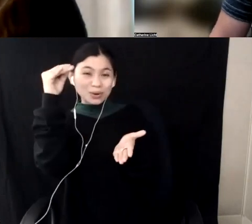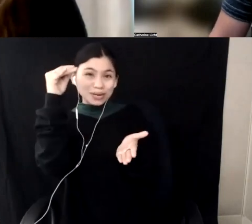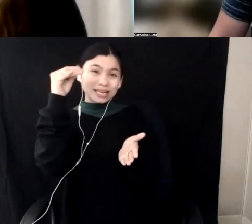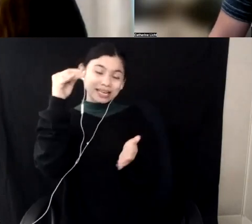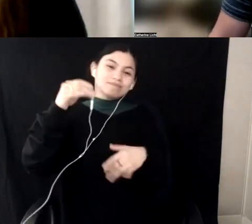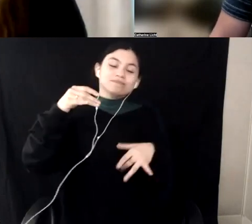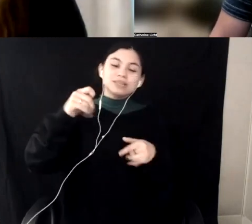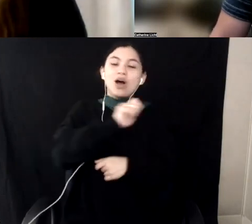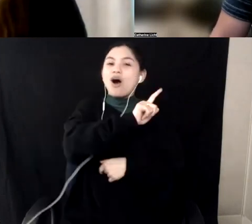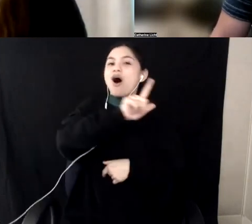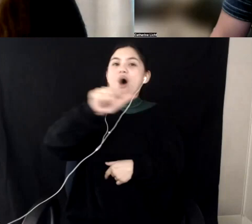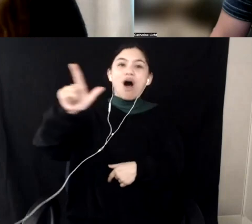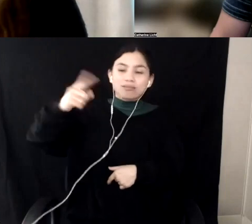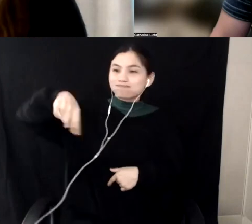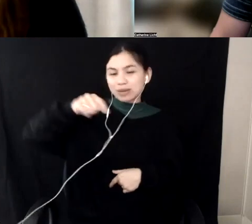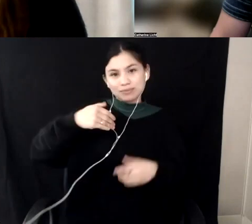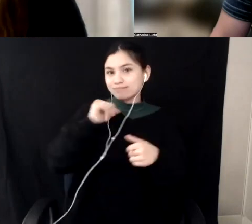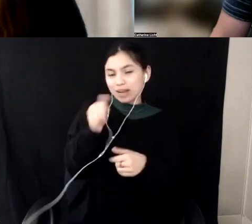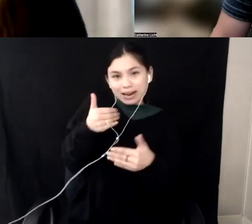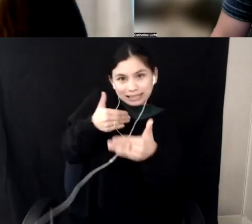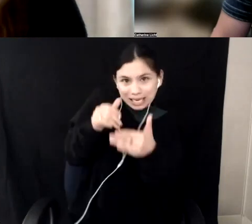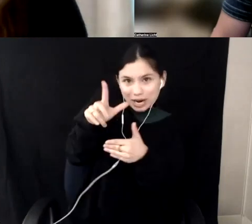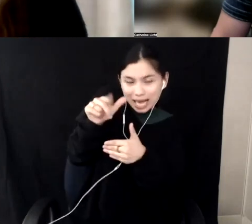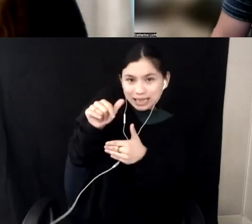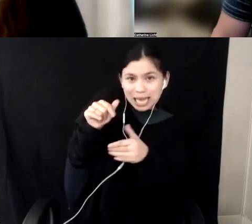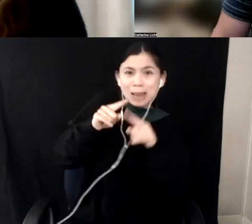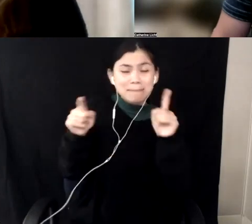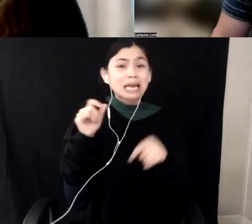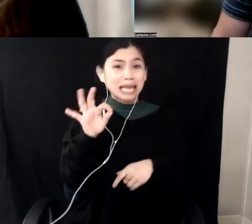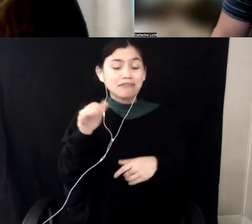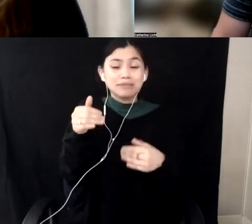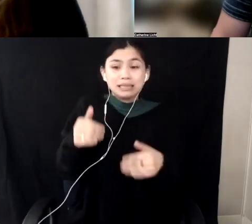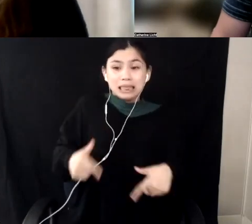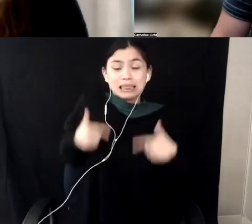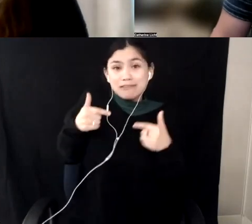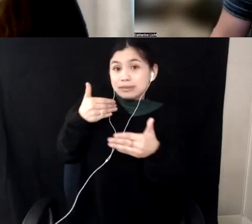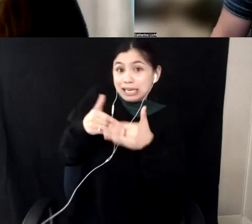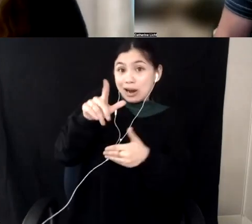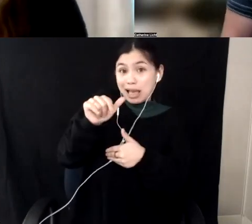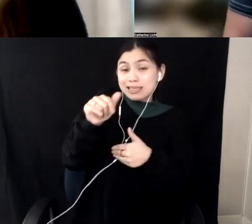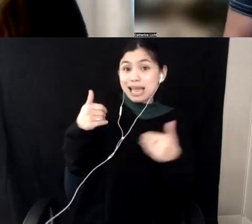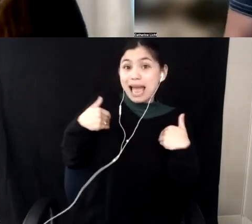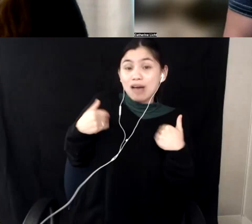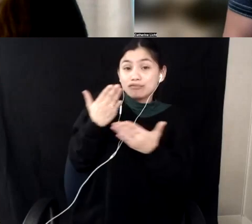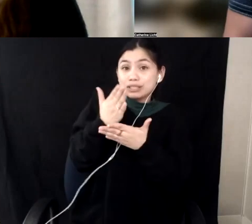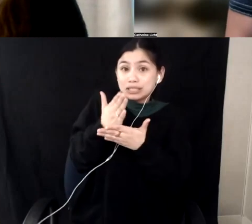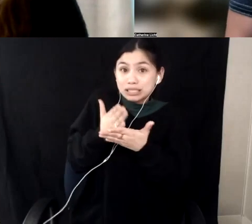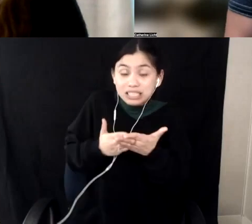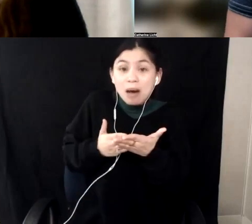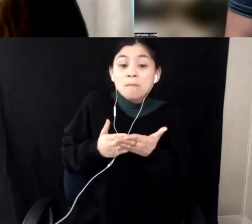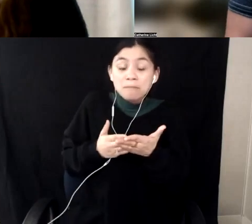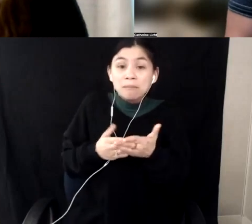Los Angeles, but if you do, there's resources in Los Angeles that they have trilingual